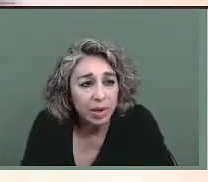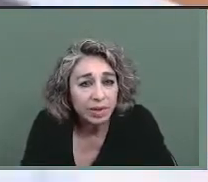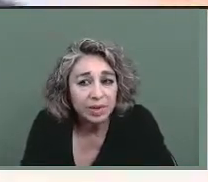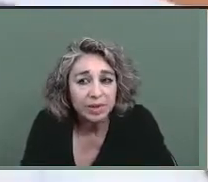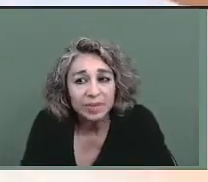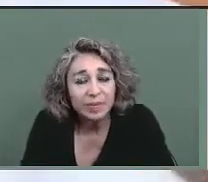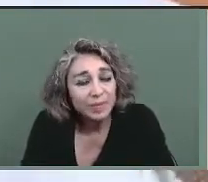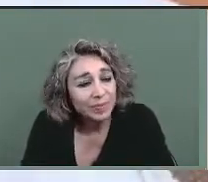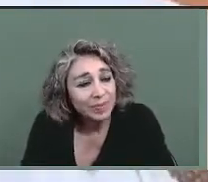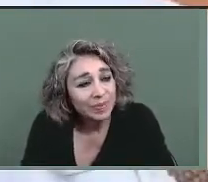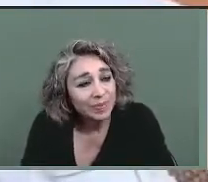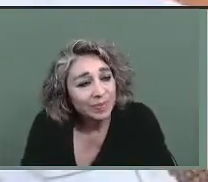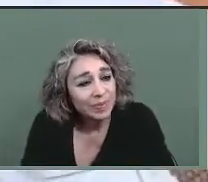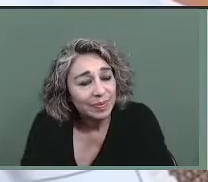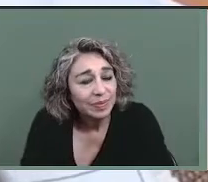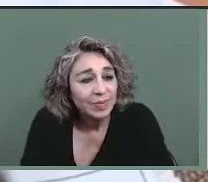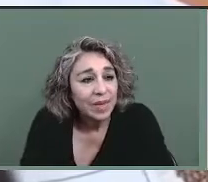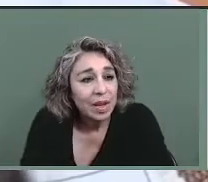poor.